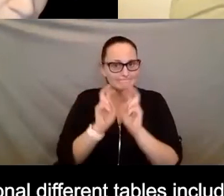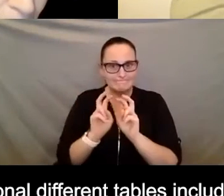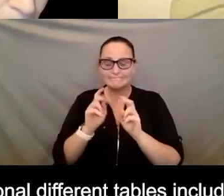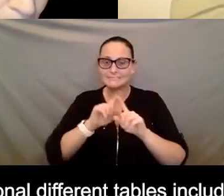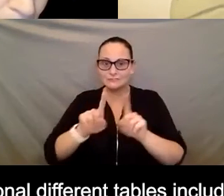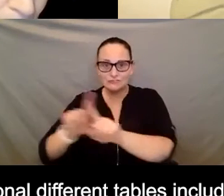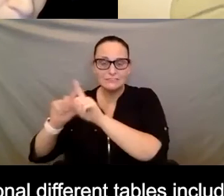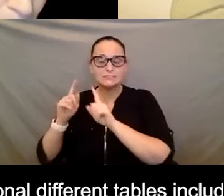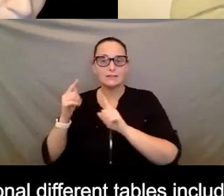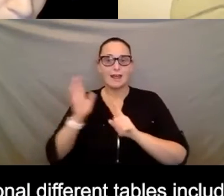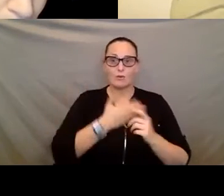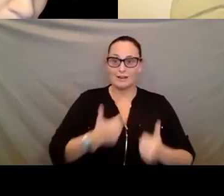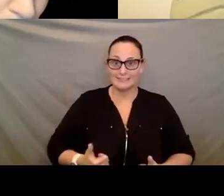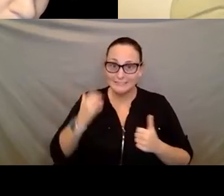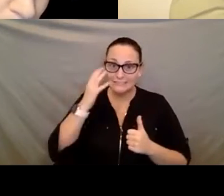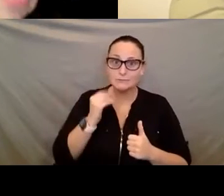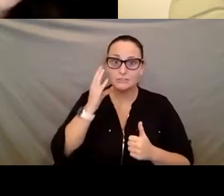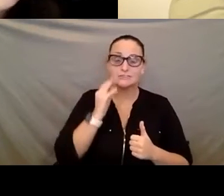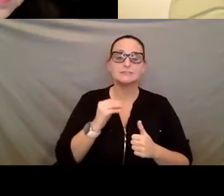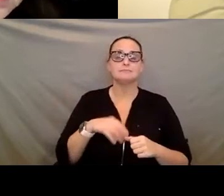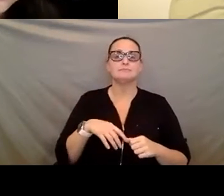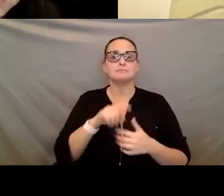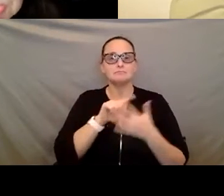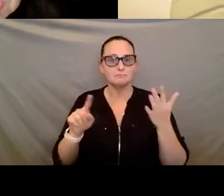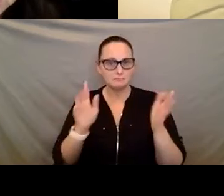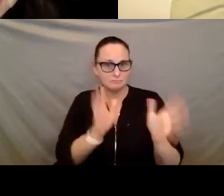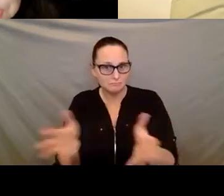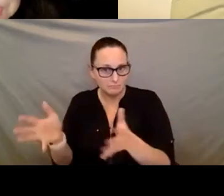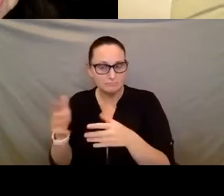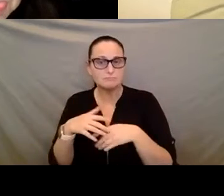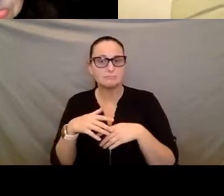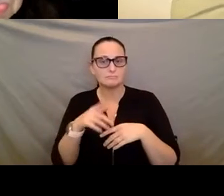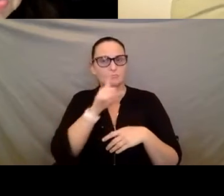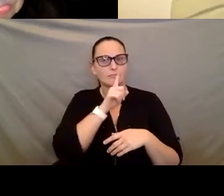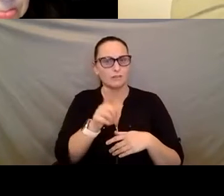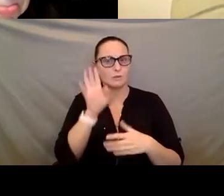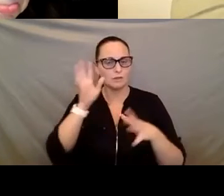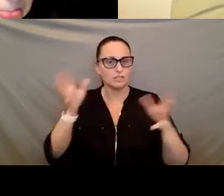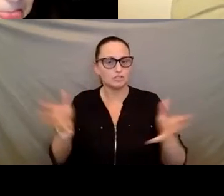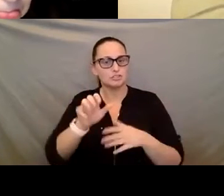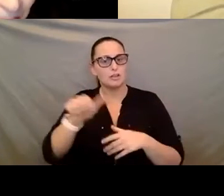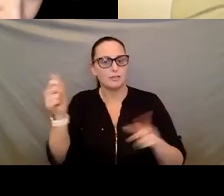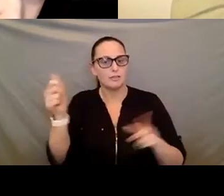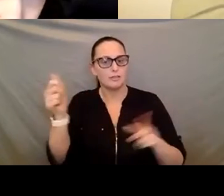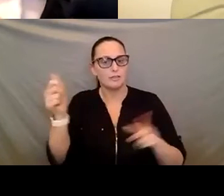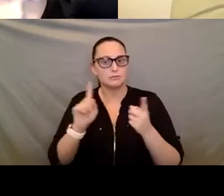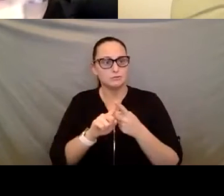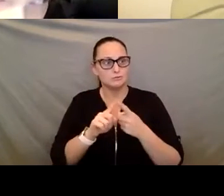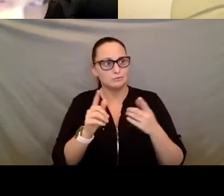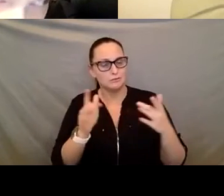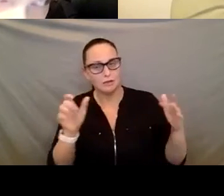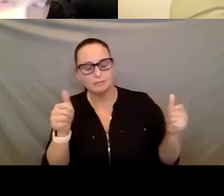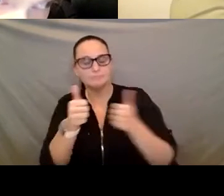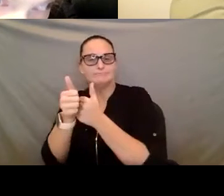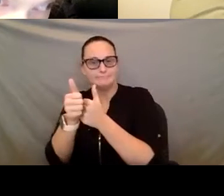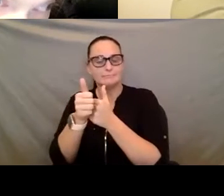including our lived experiences in those conversations is really going to encourage others to come along, right? So it's not just